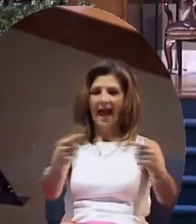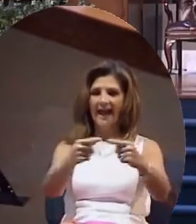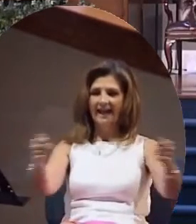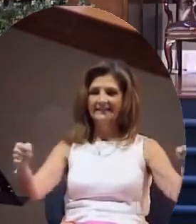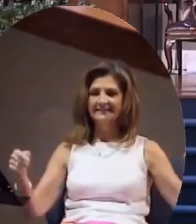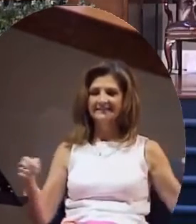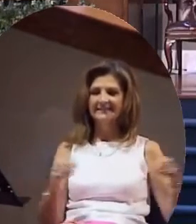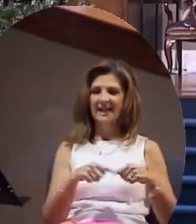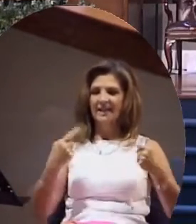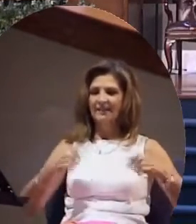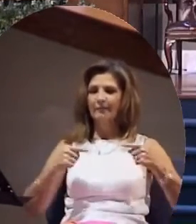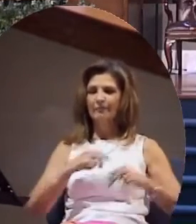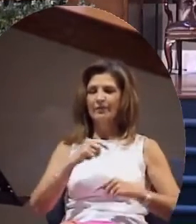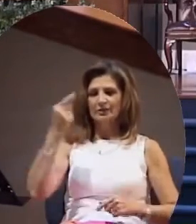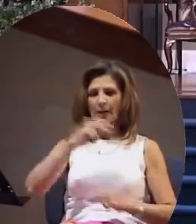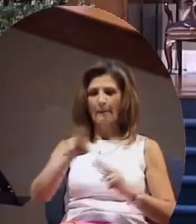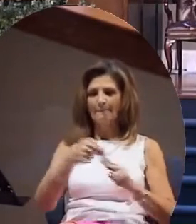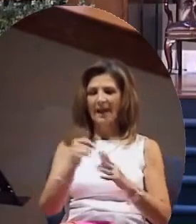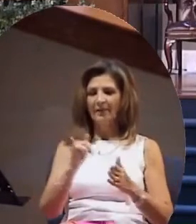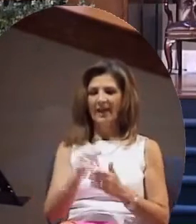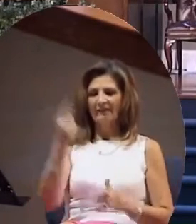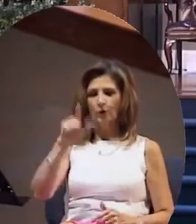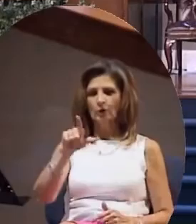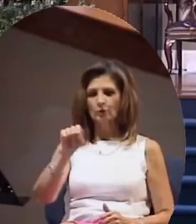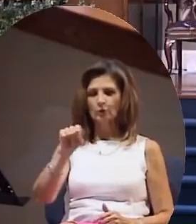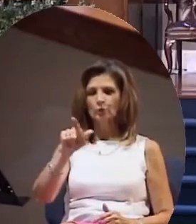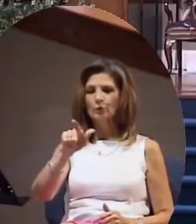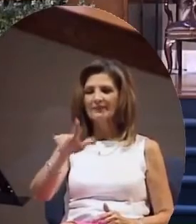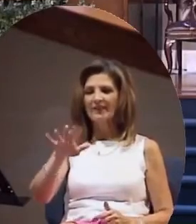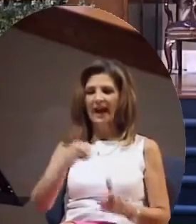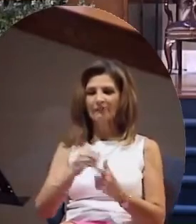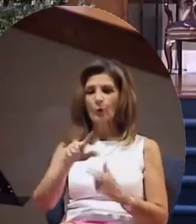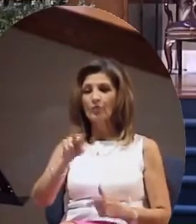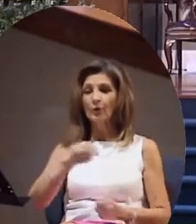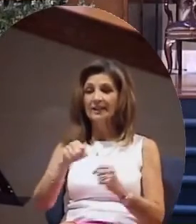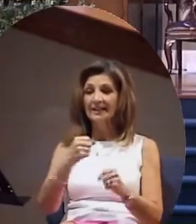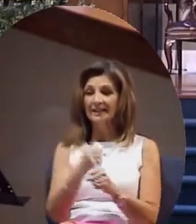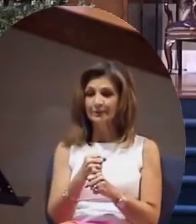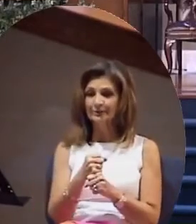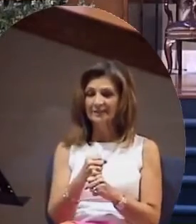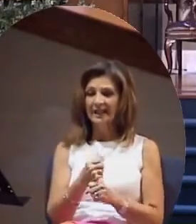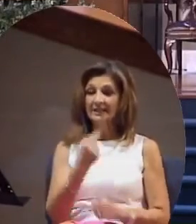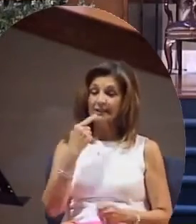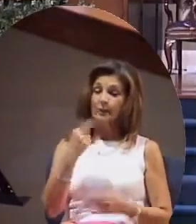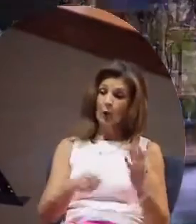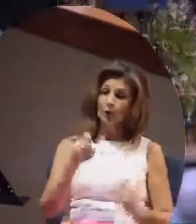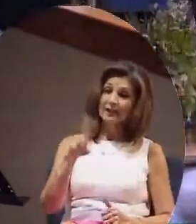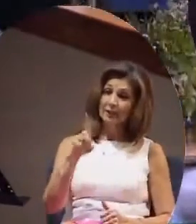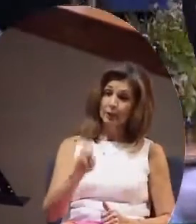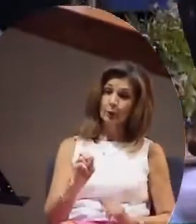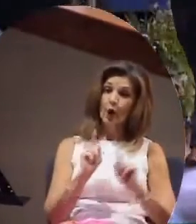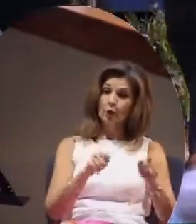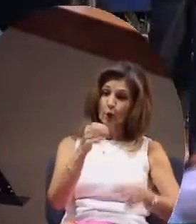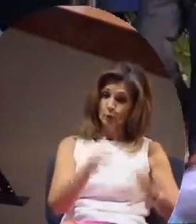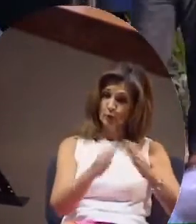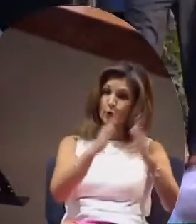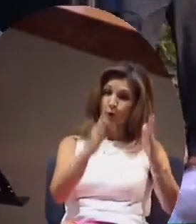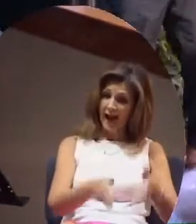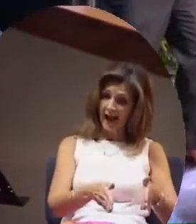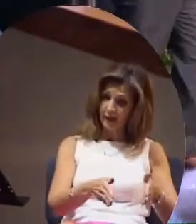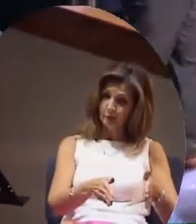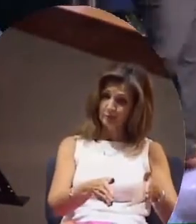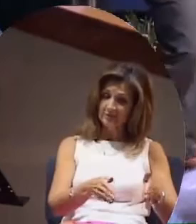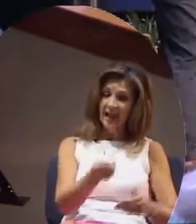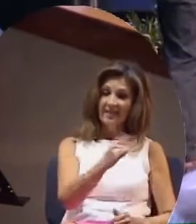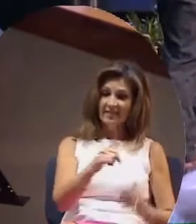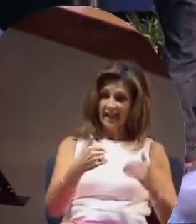been fussing about them boundaries for 25 or 30 years. She said, but I can tell you what you do. She said, if you'll go down to the courthouse, she